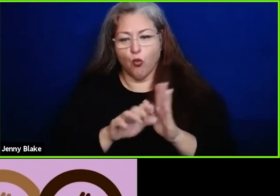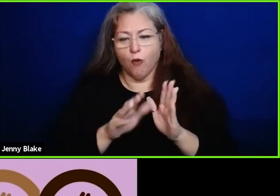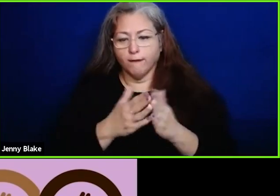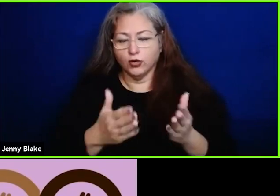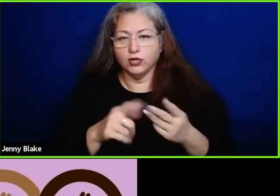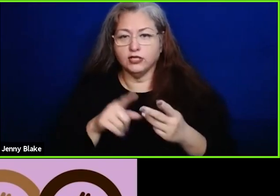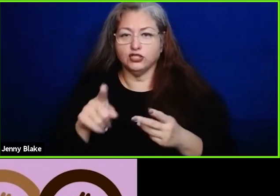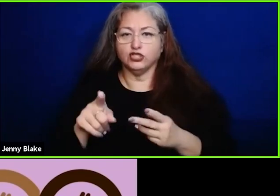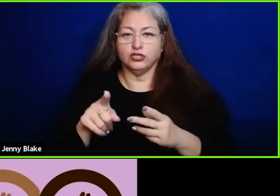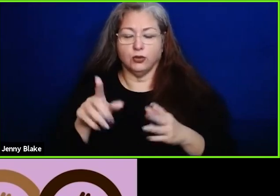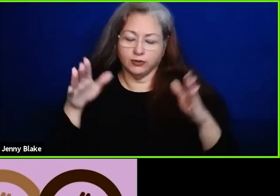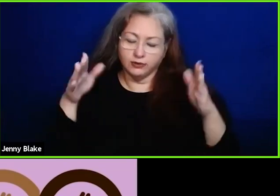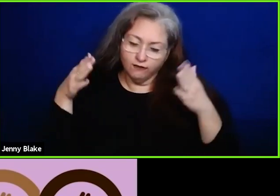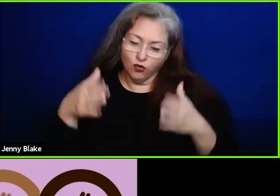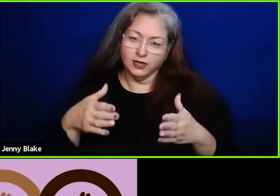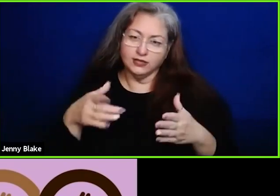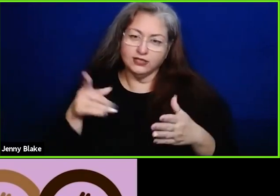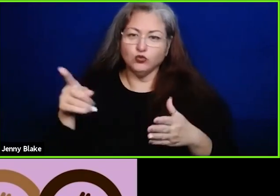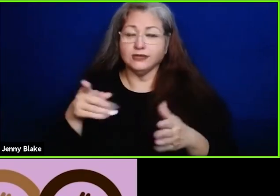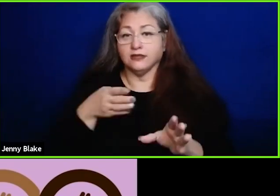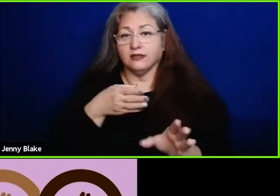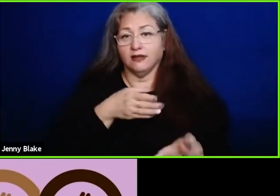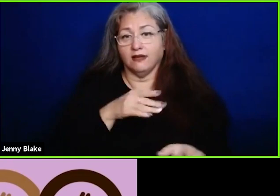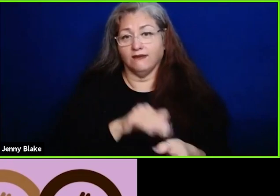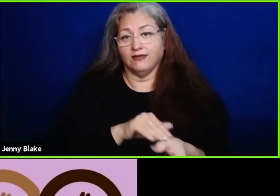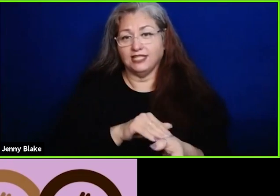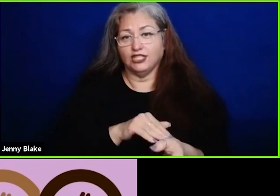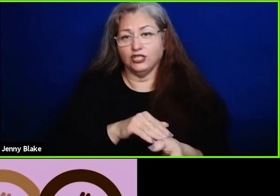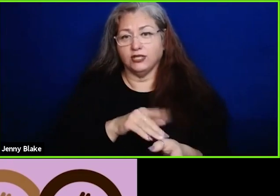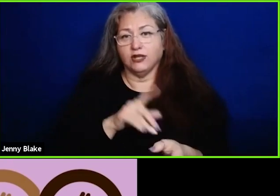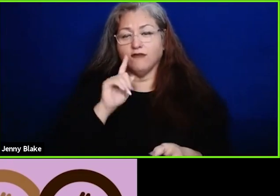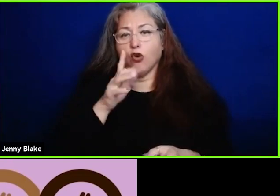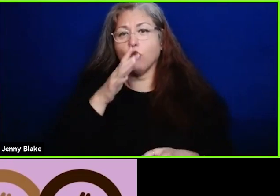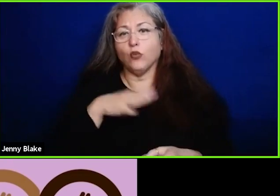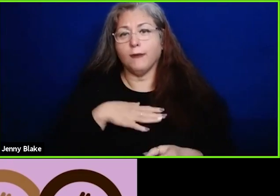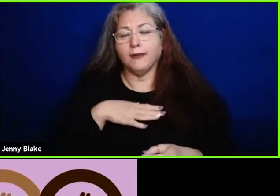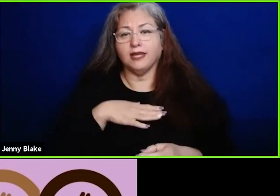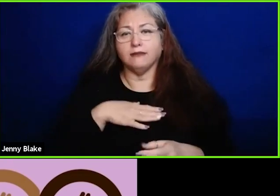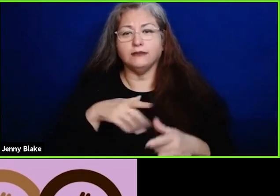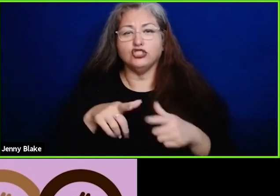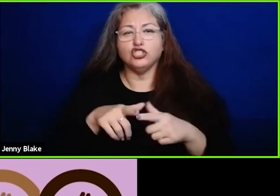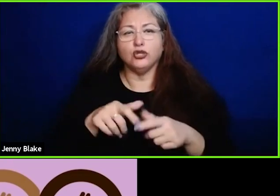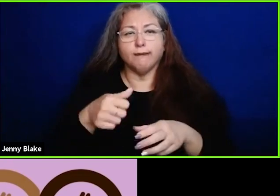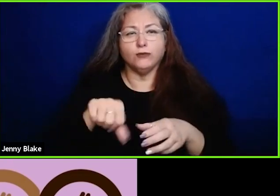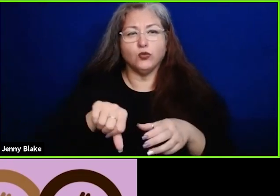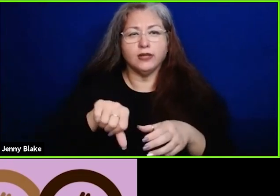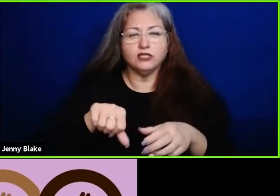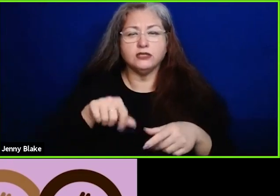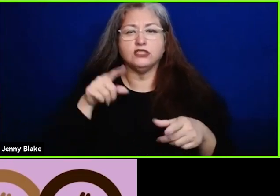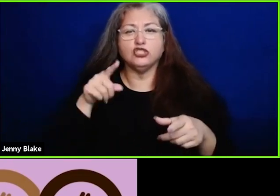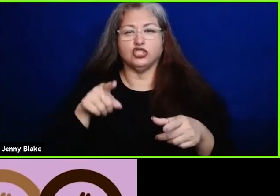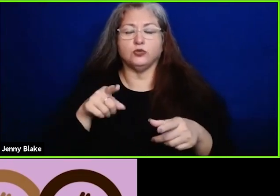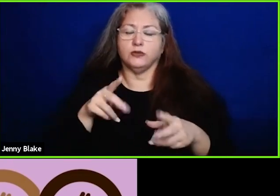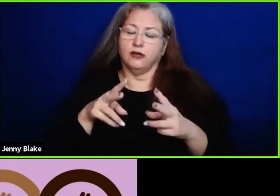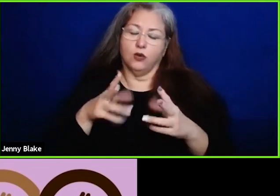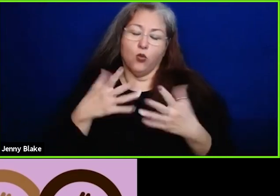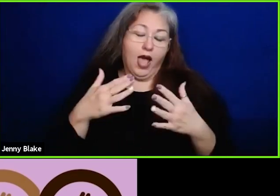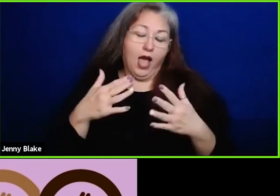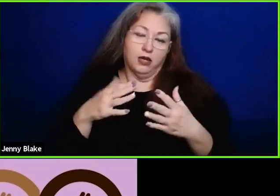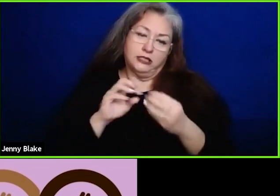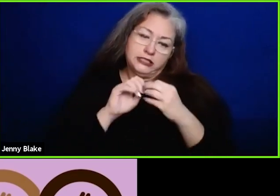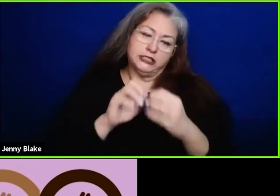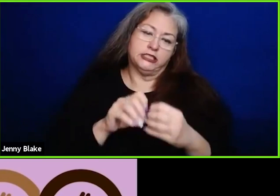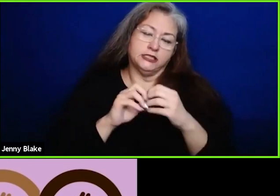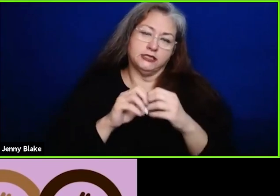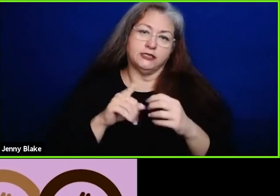paid particular attention, she's a physician as well, to the practice of female genital mutilation. She was very controversial,